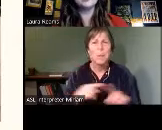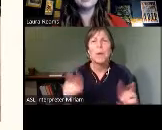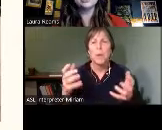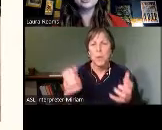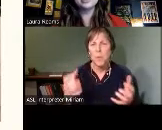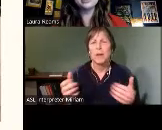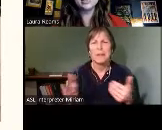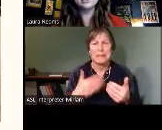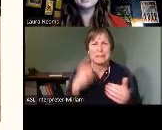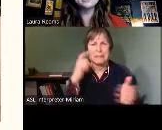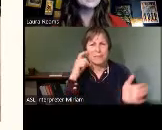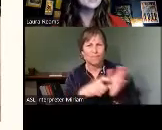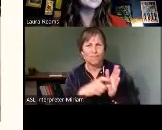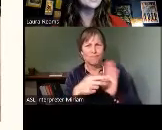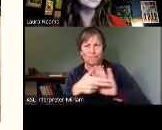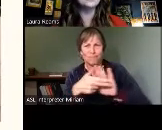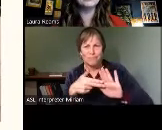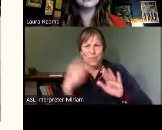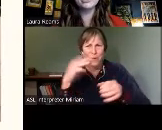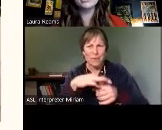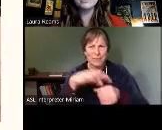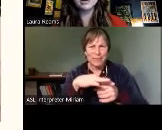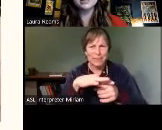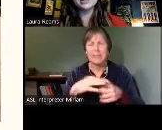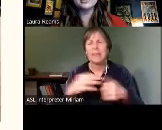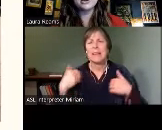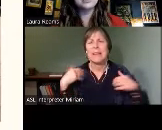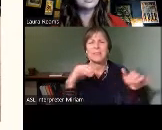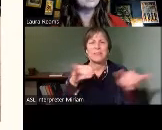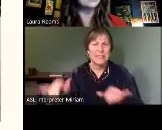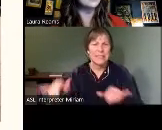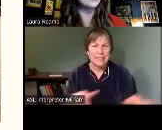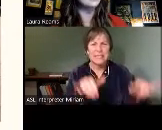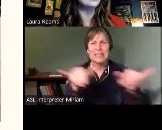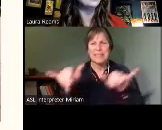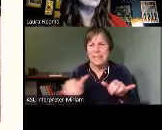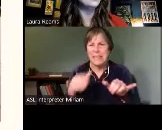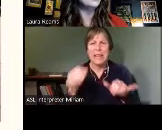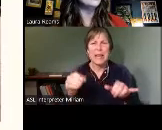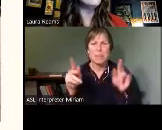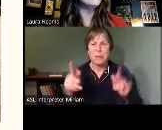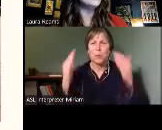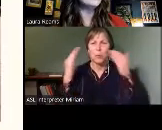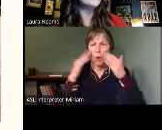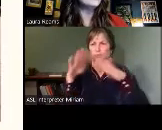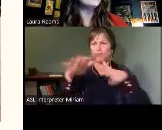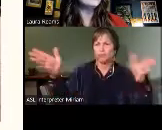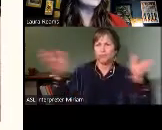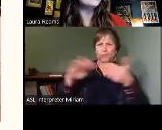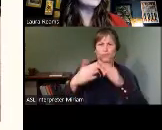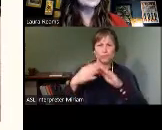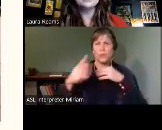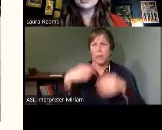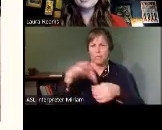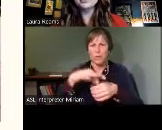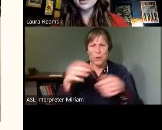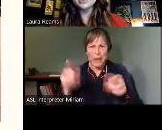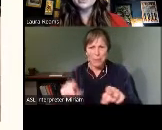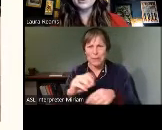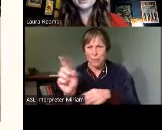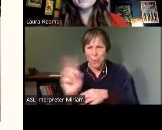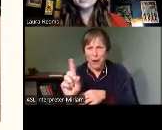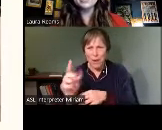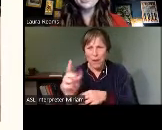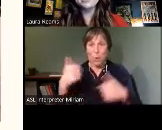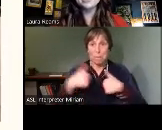branding for elections to create consistency and promote awareness throughout our community um one thing is a lesson learned for